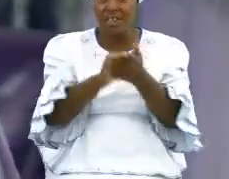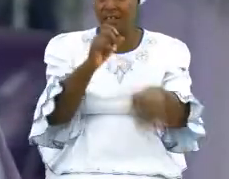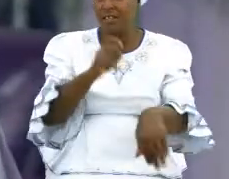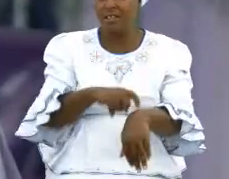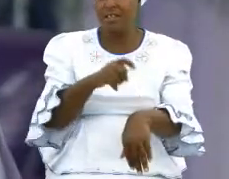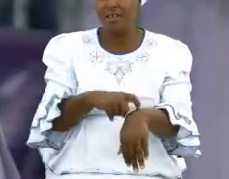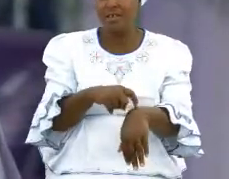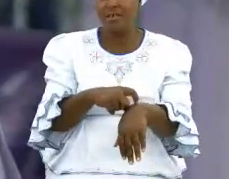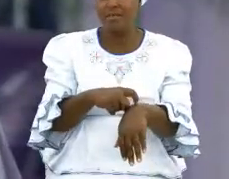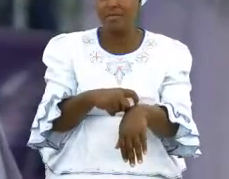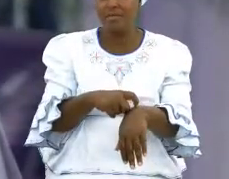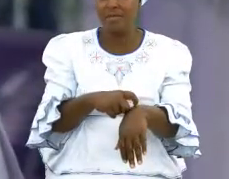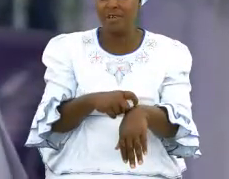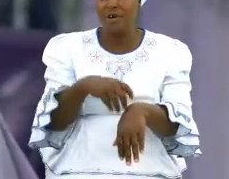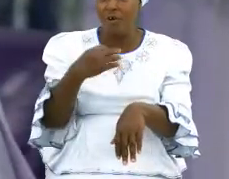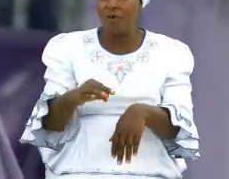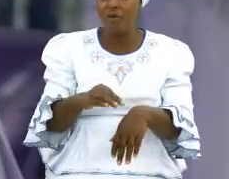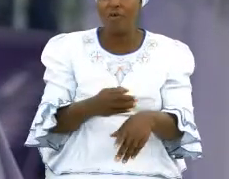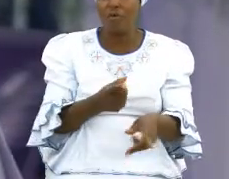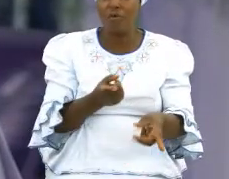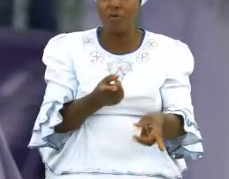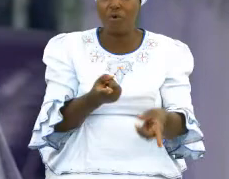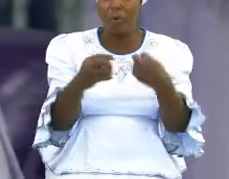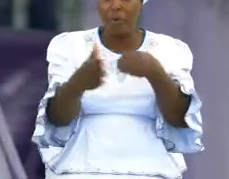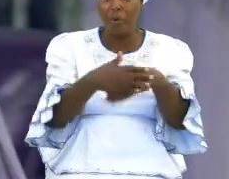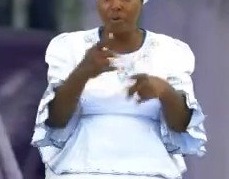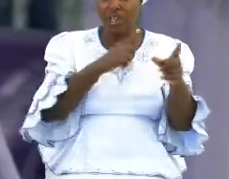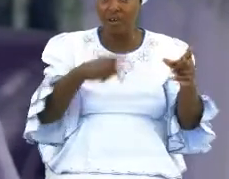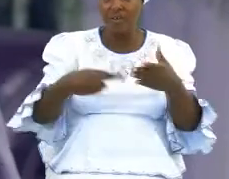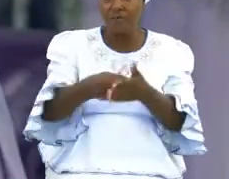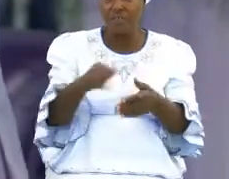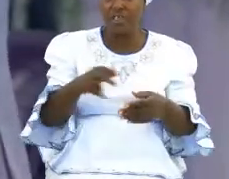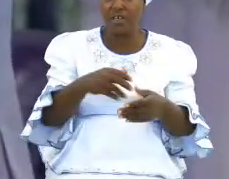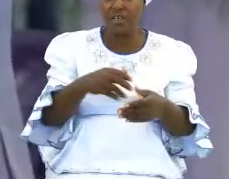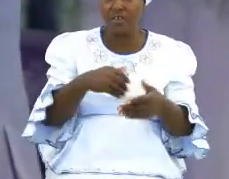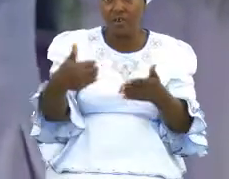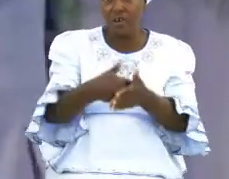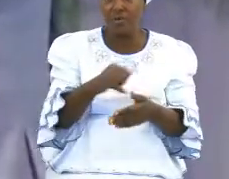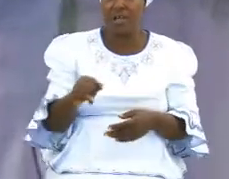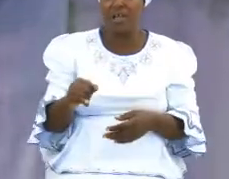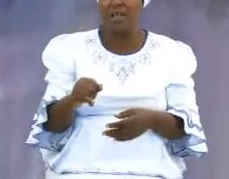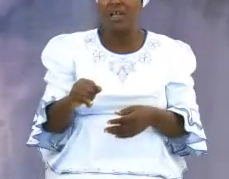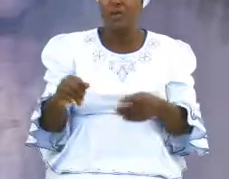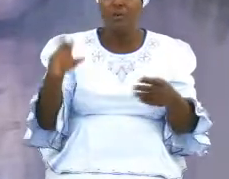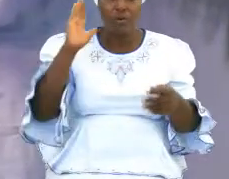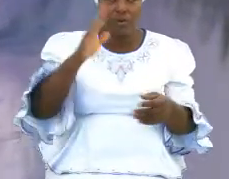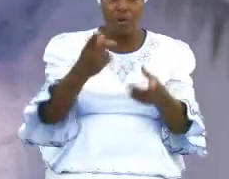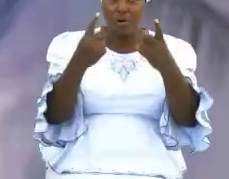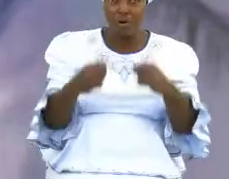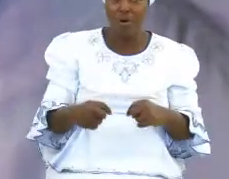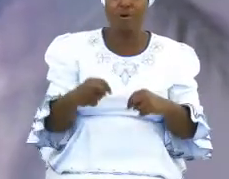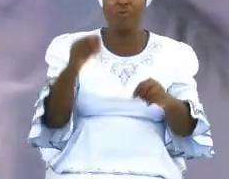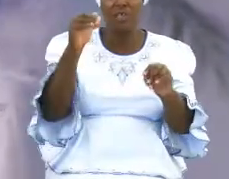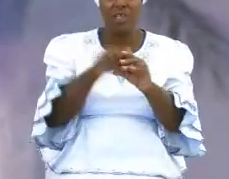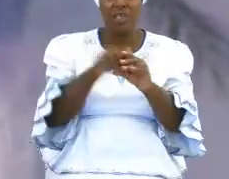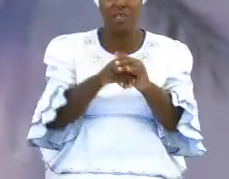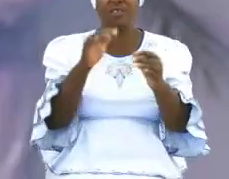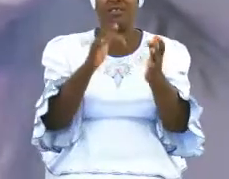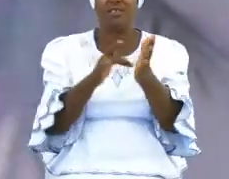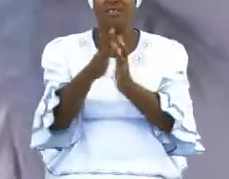of restoration, refreshing, renewal, will come in Jesus'